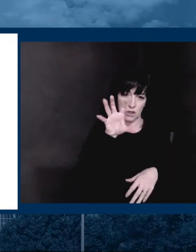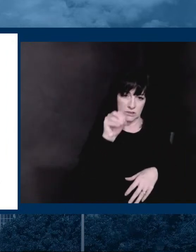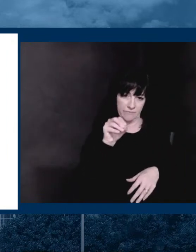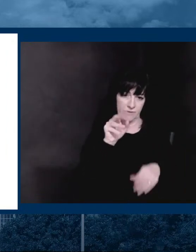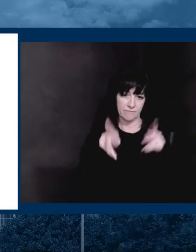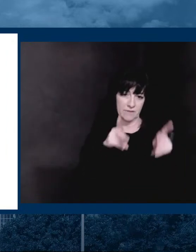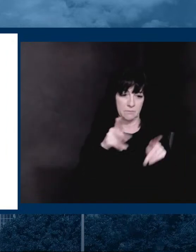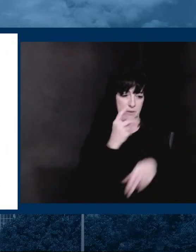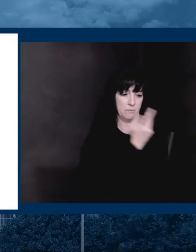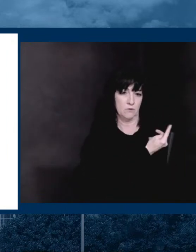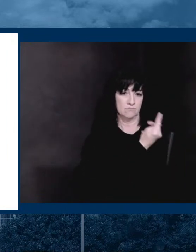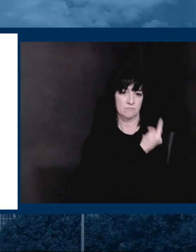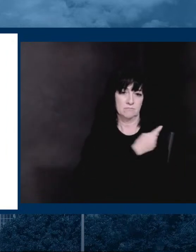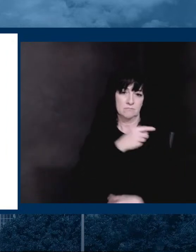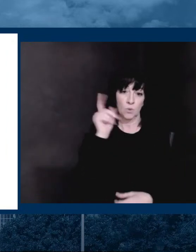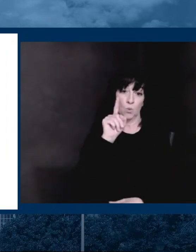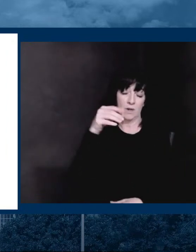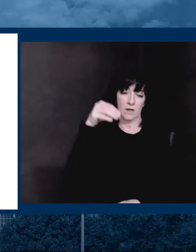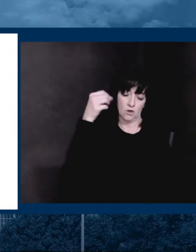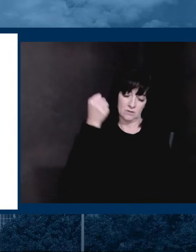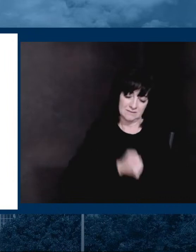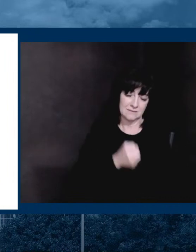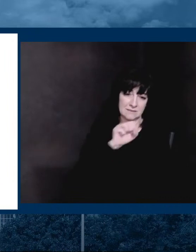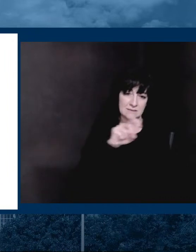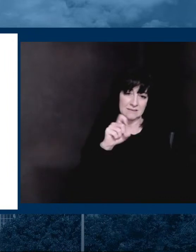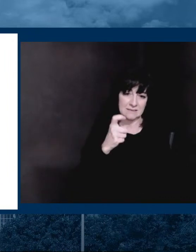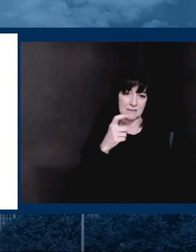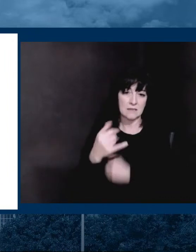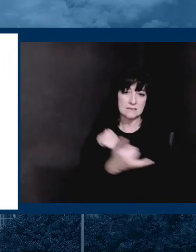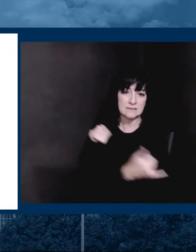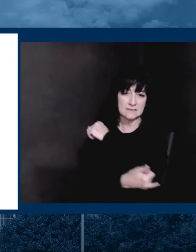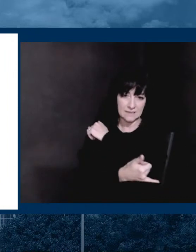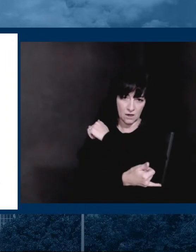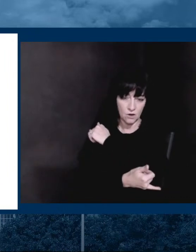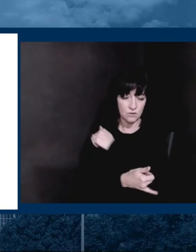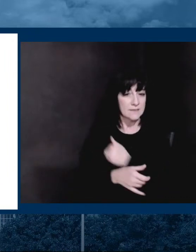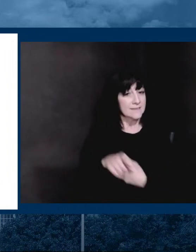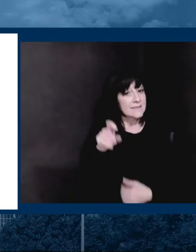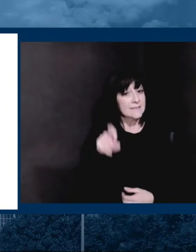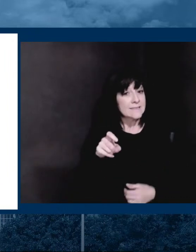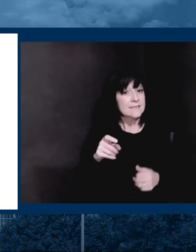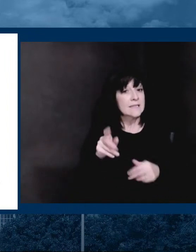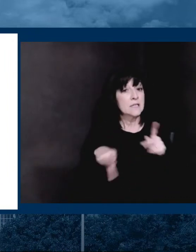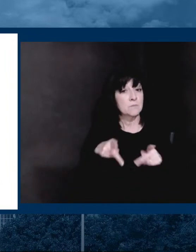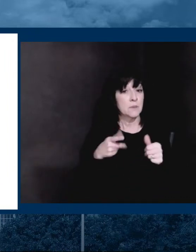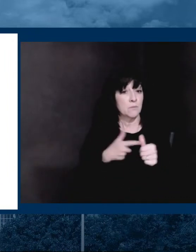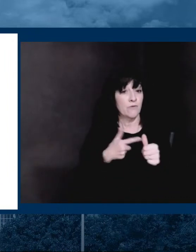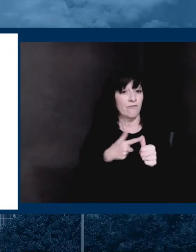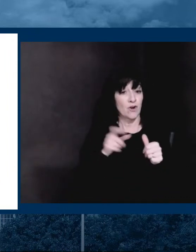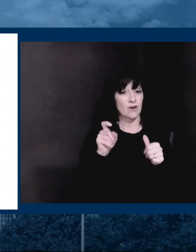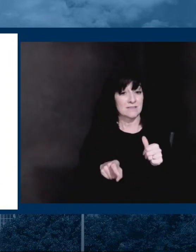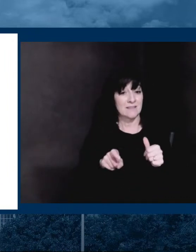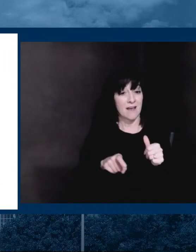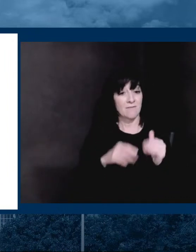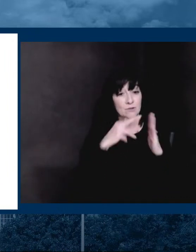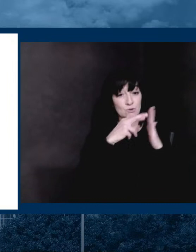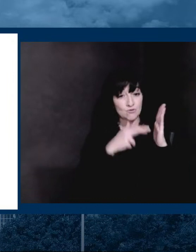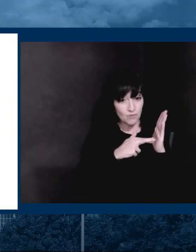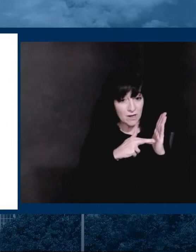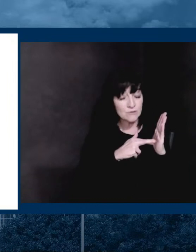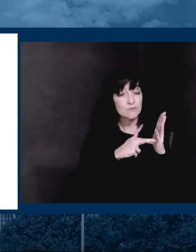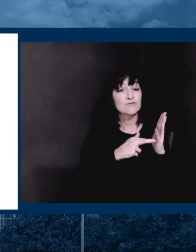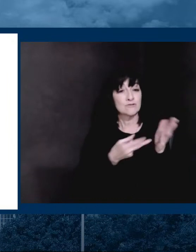quickly and efficiently and effectively. Got to get people signed up and into the